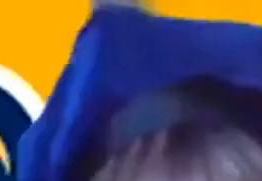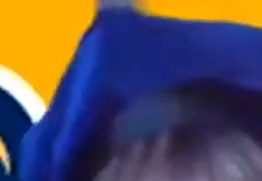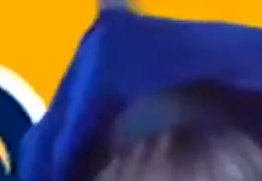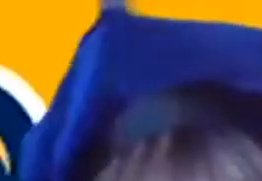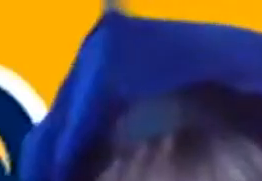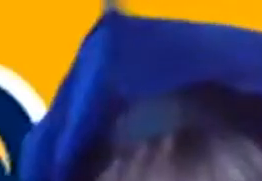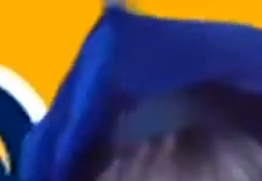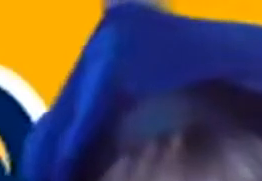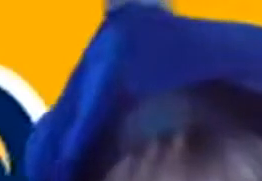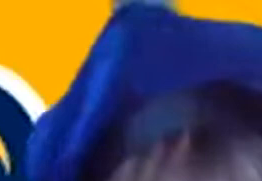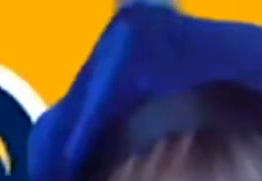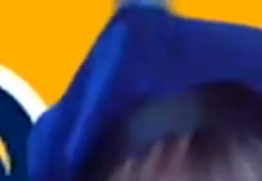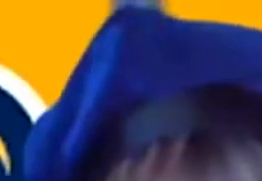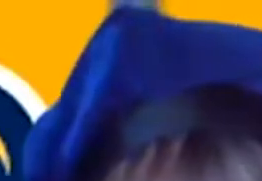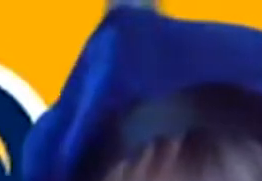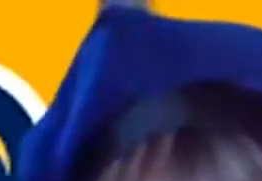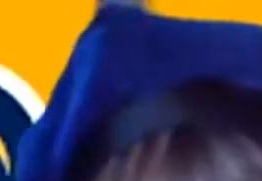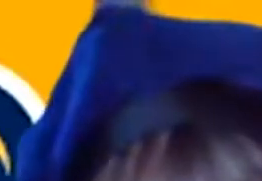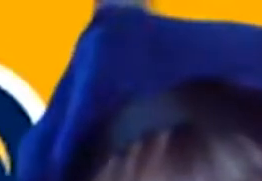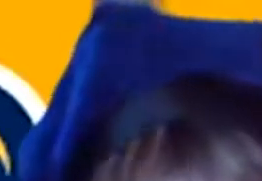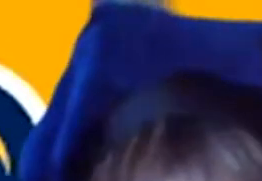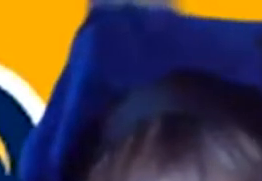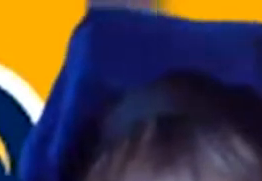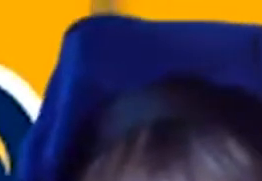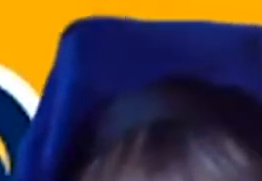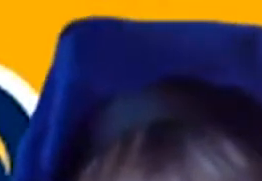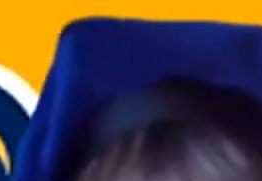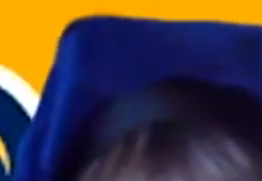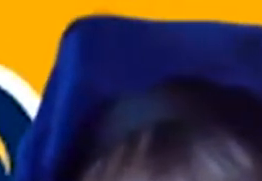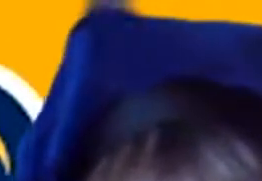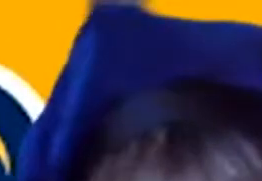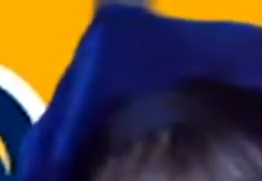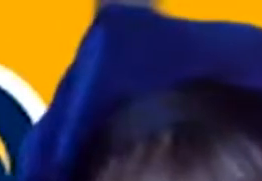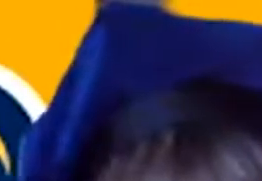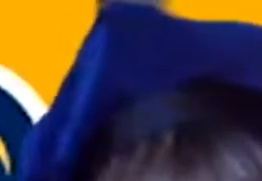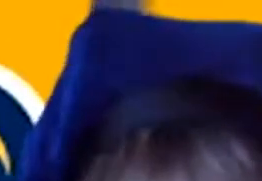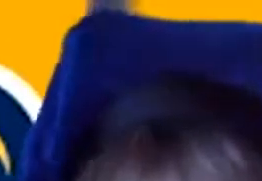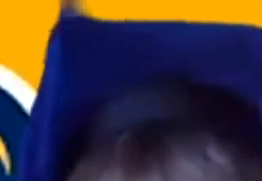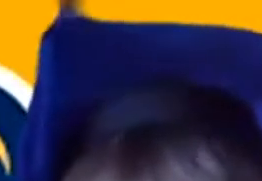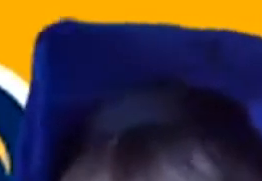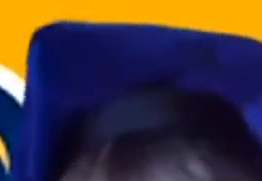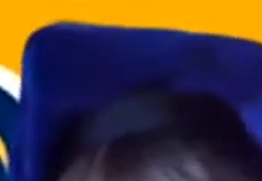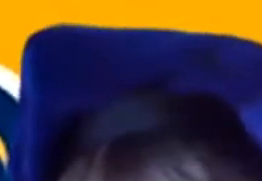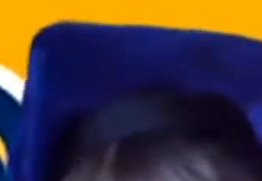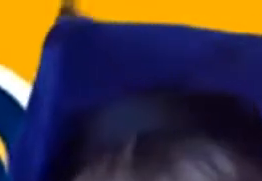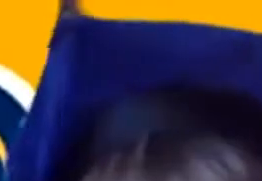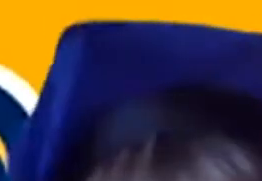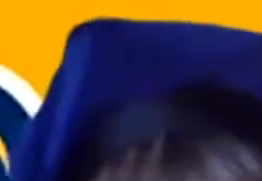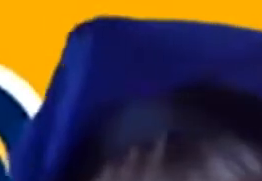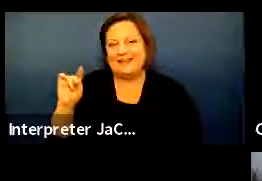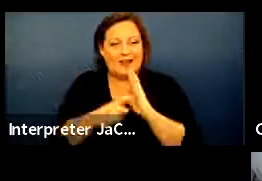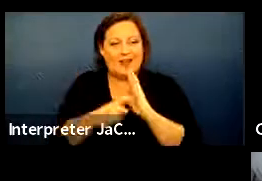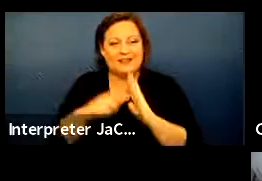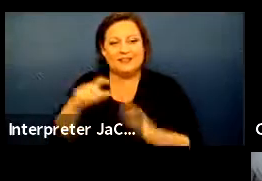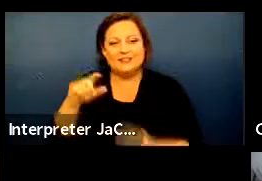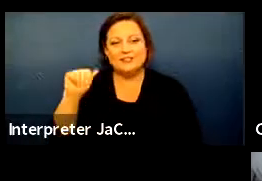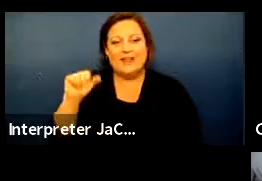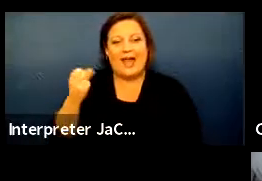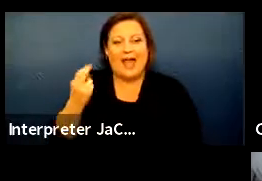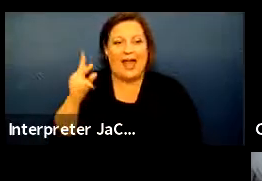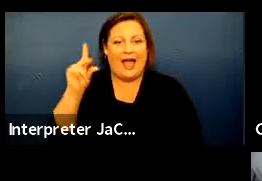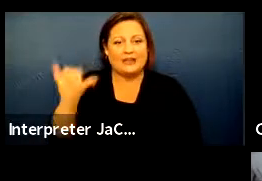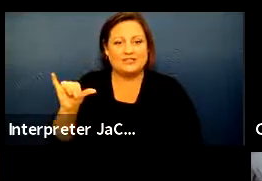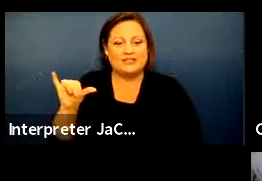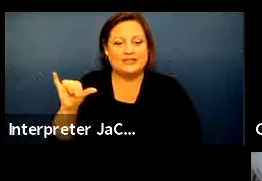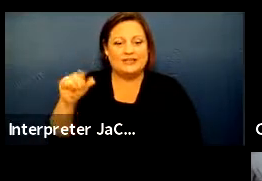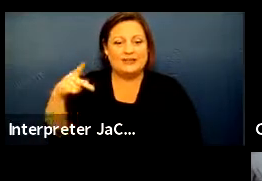Again, it's my pleasure on behalf of the Audiology and Speech Language Sciences program to acknowledge Ashley Potter as she receives her